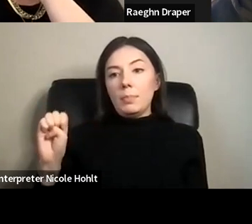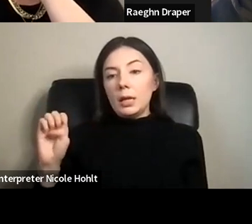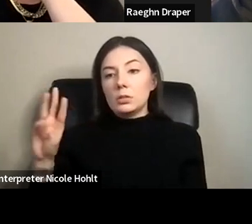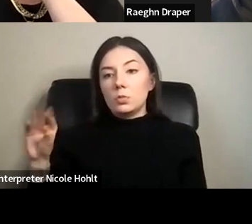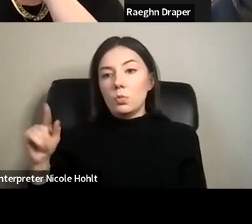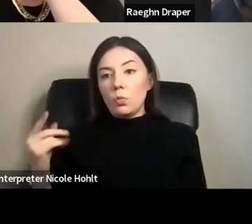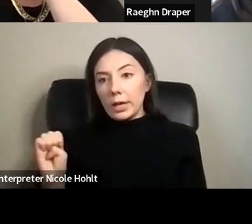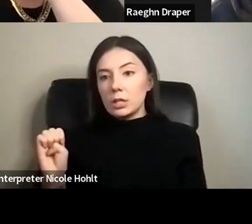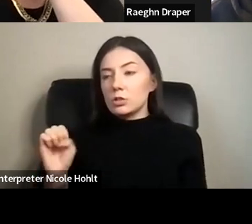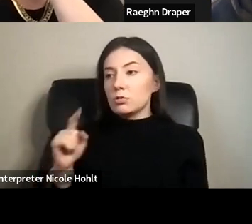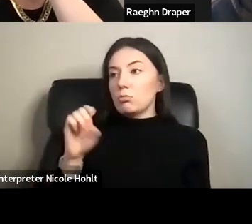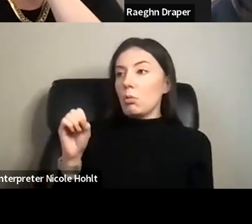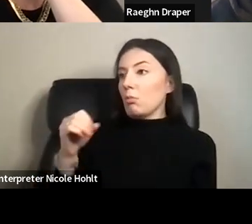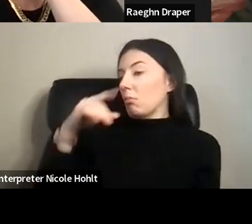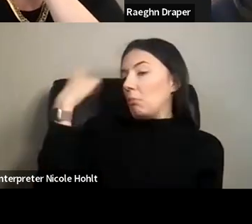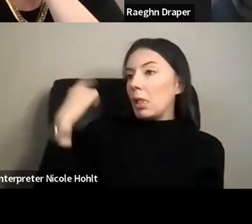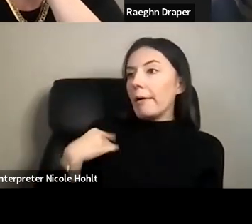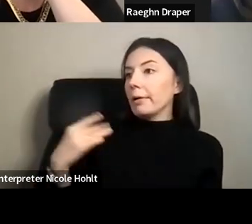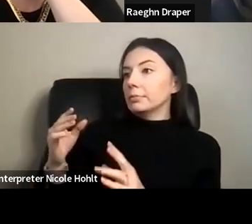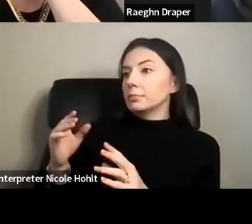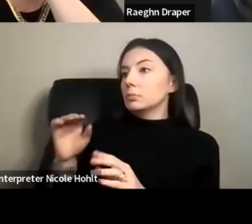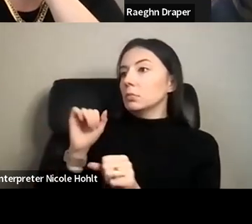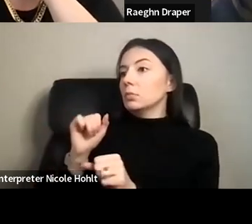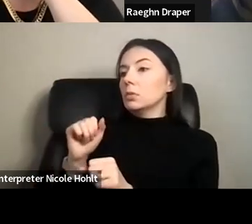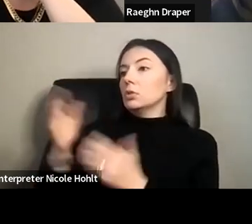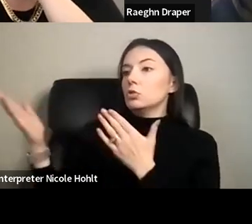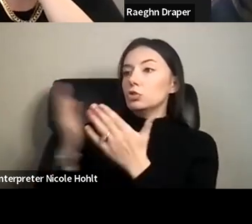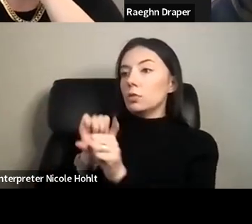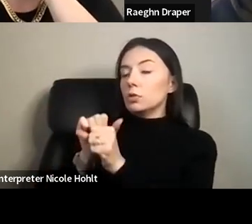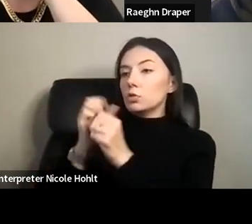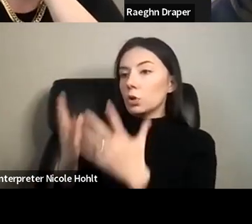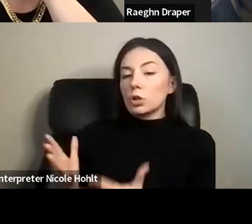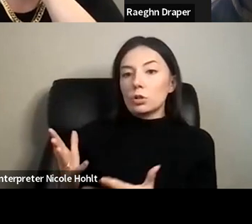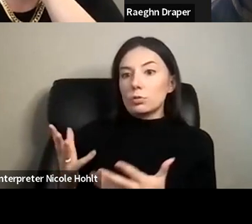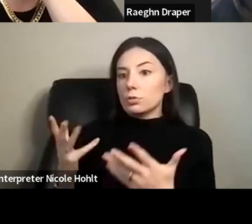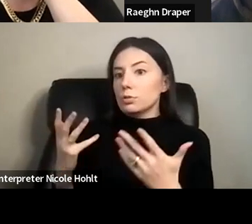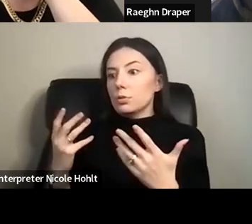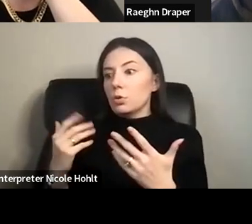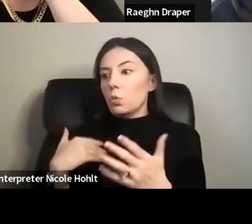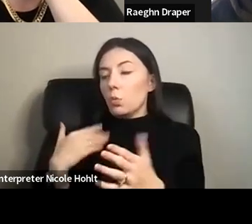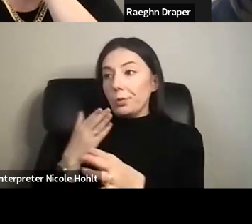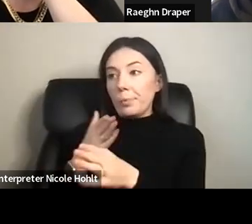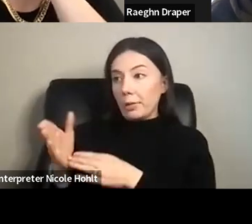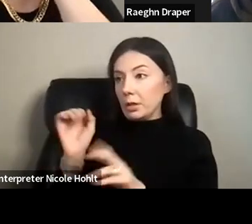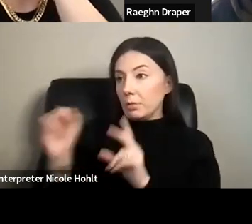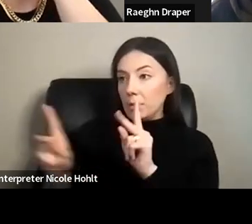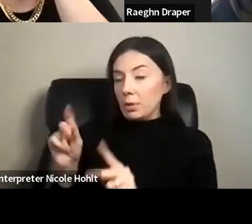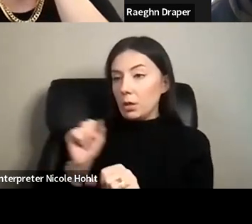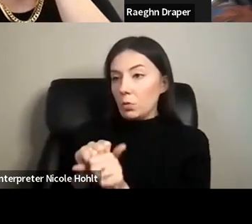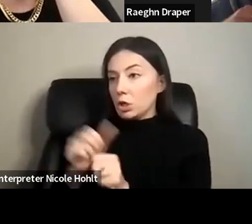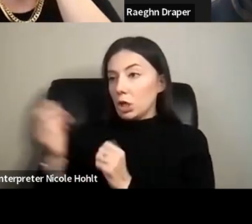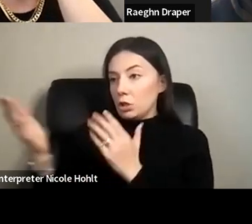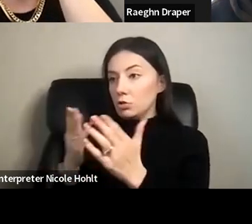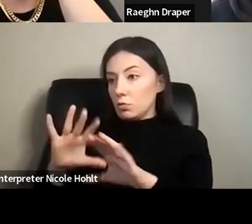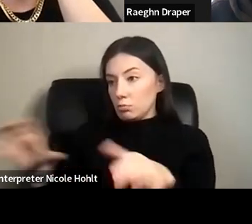Black hospitality workers, who primarily were the folks in the service sector,